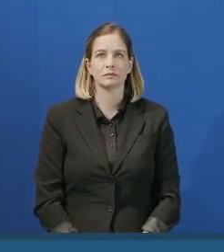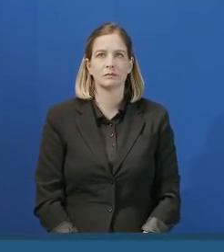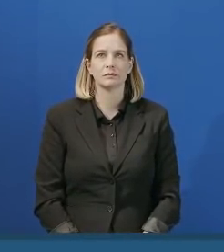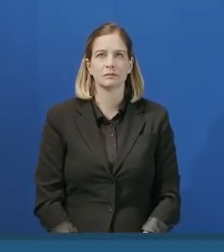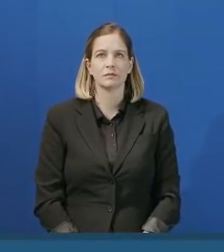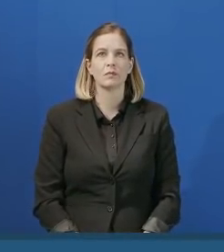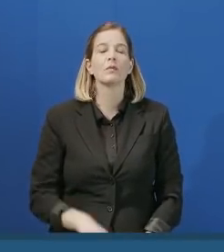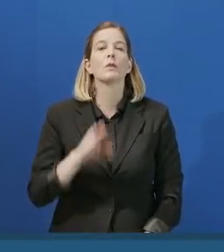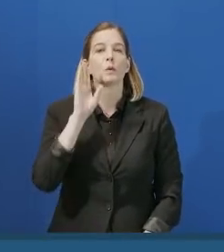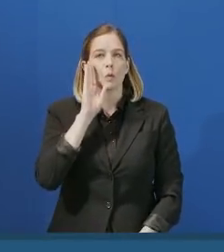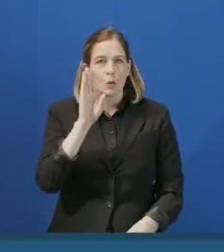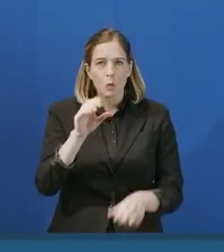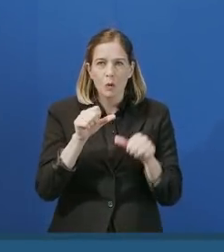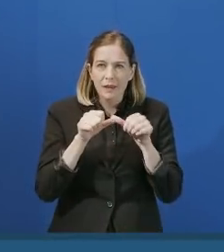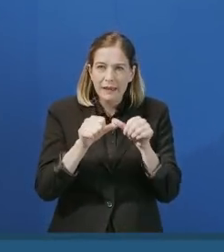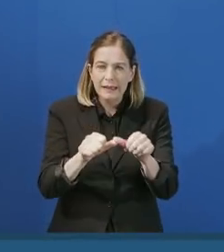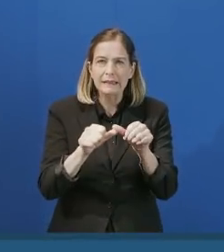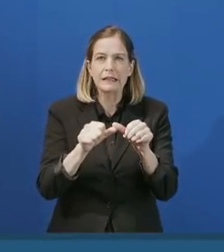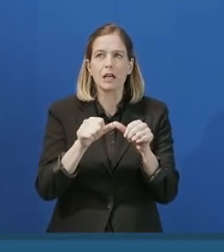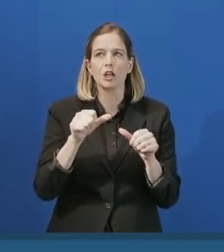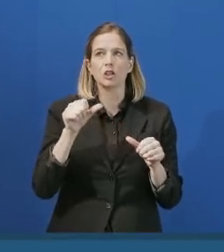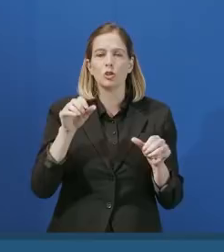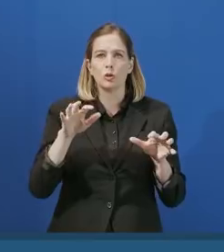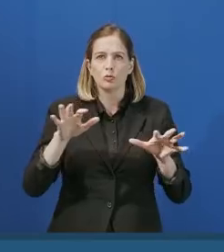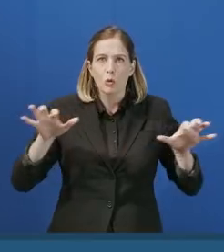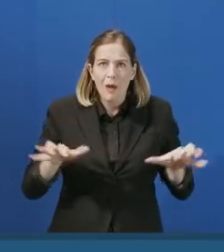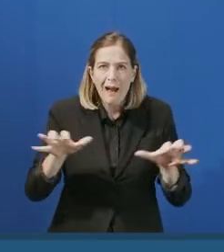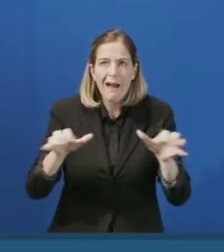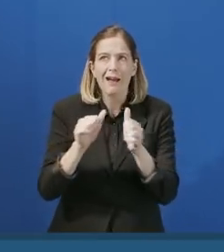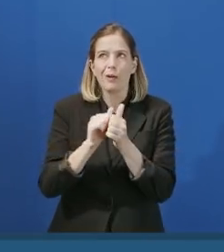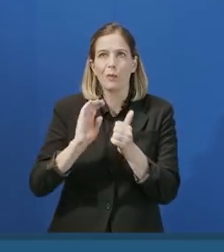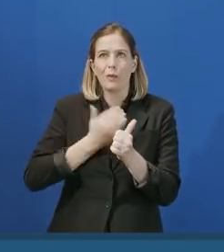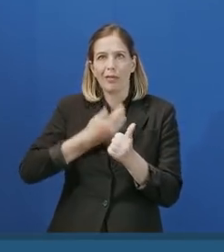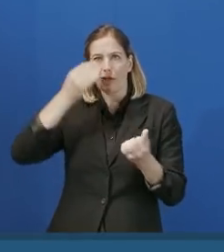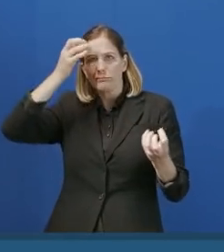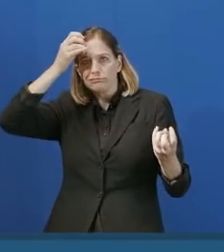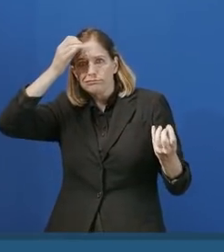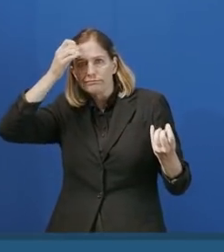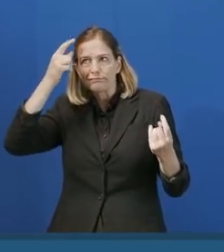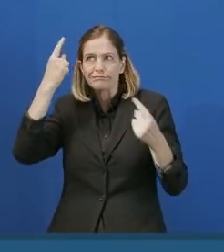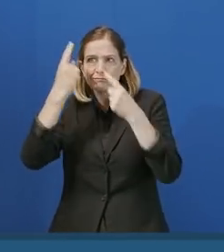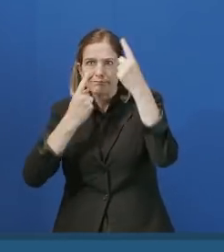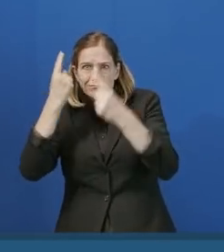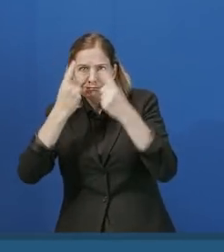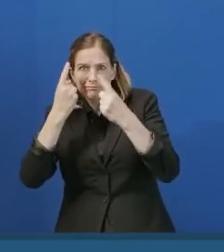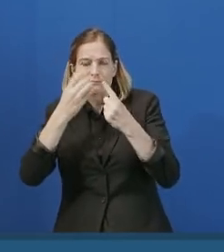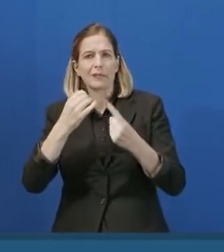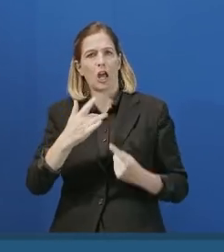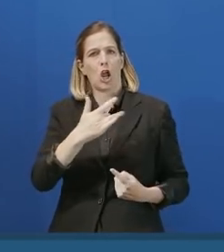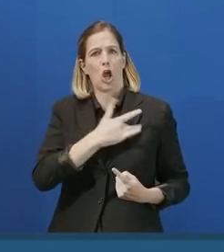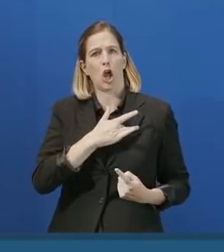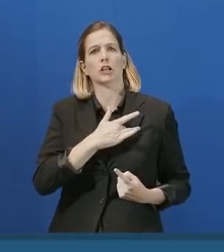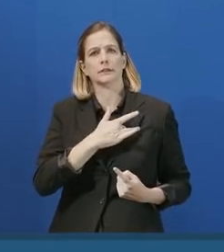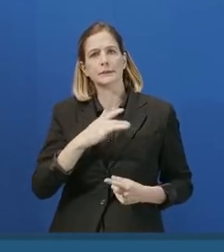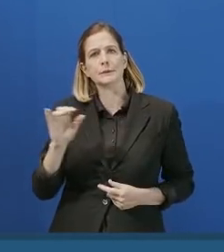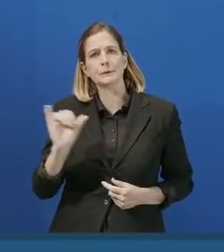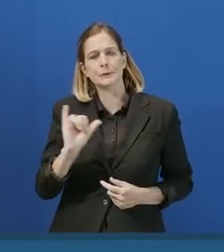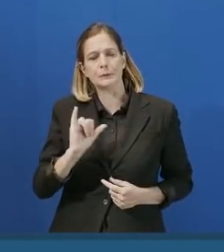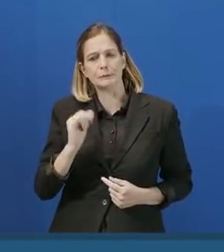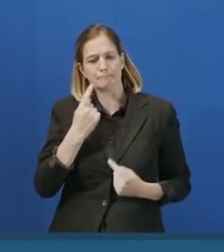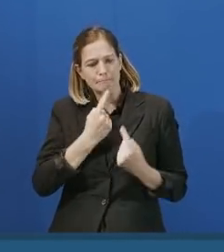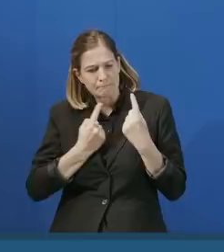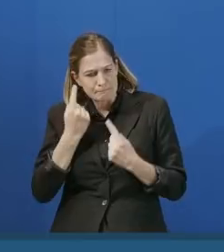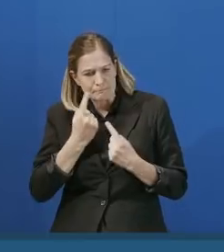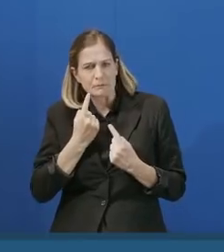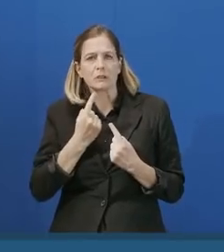to act with both our heads and our hearts on this. We're putting public safety and public health first.